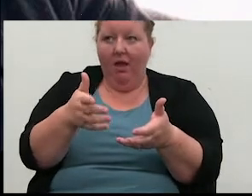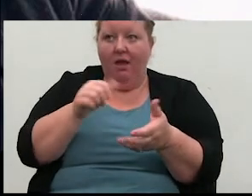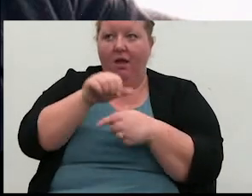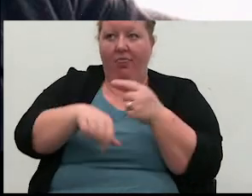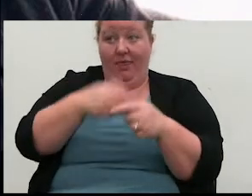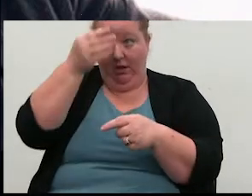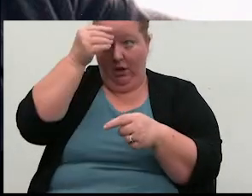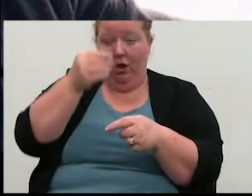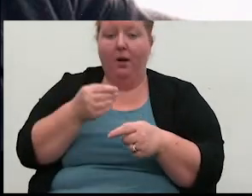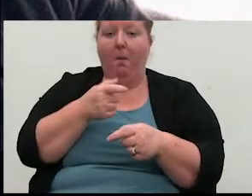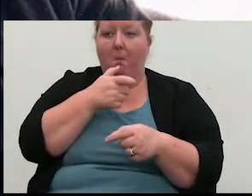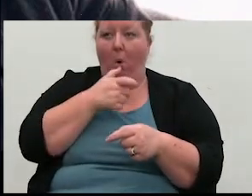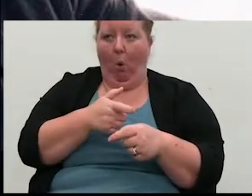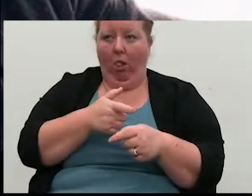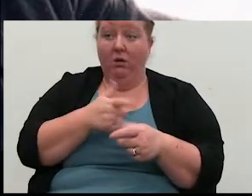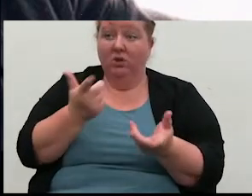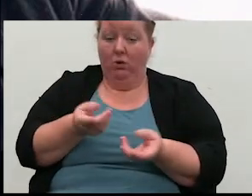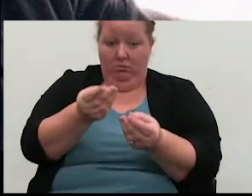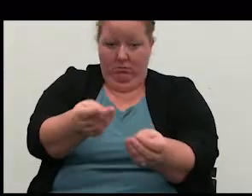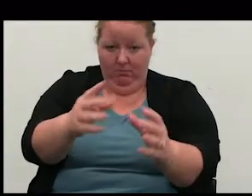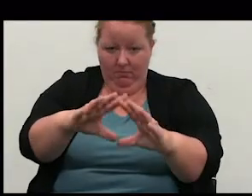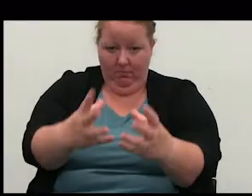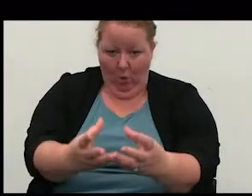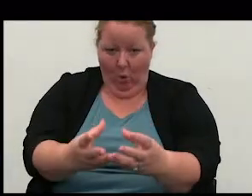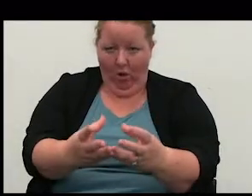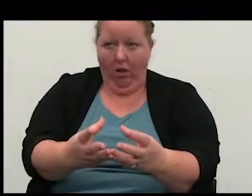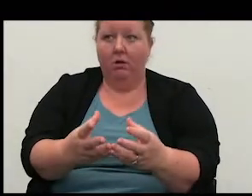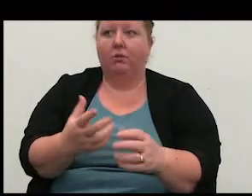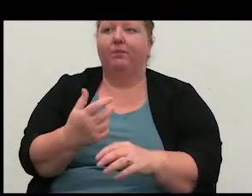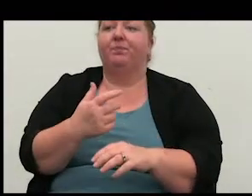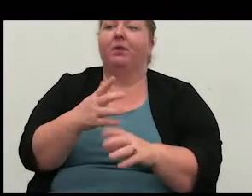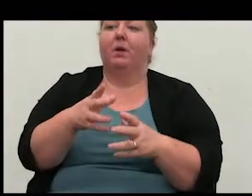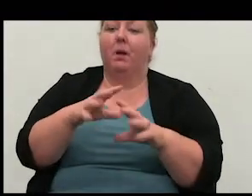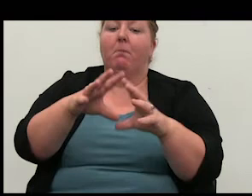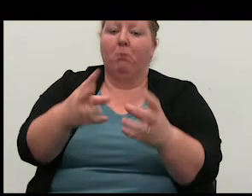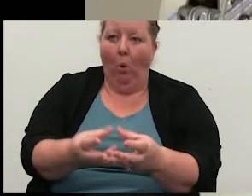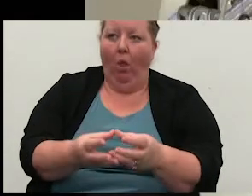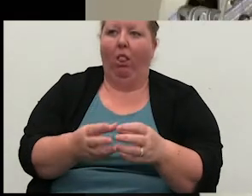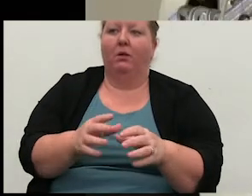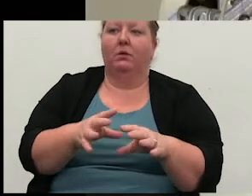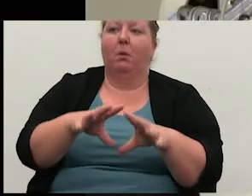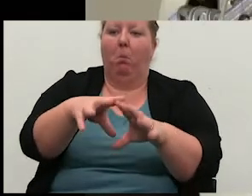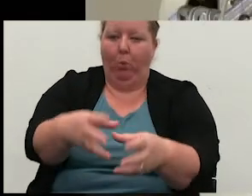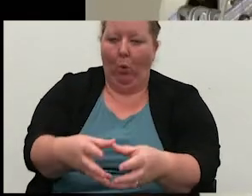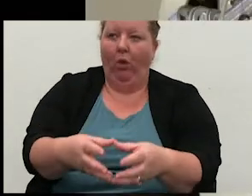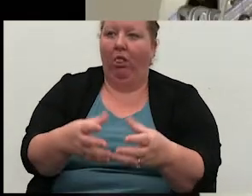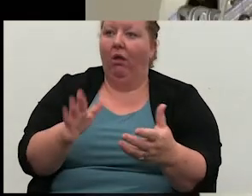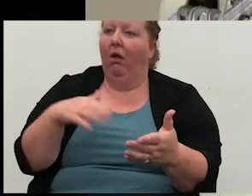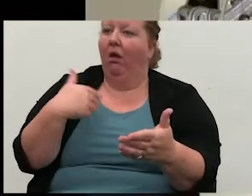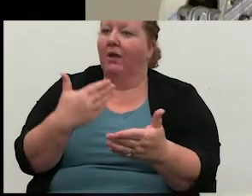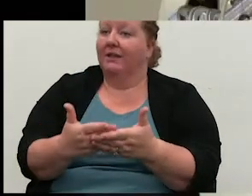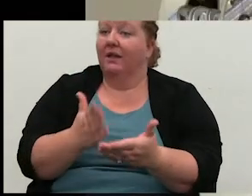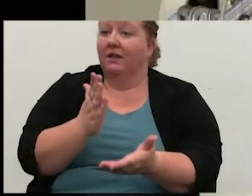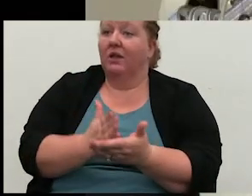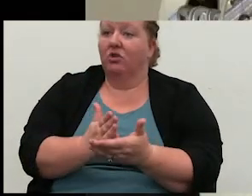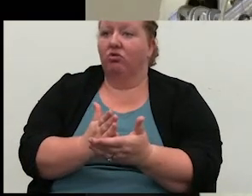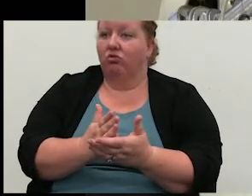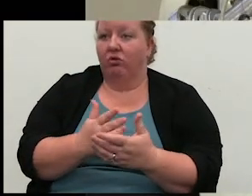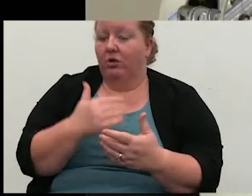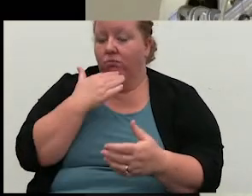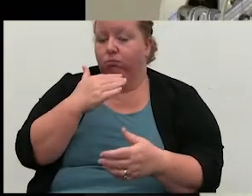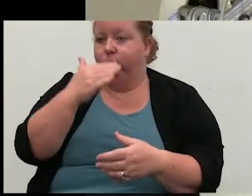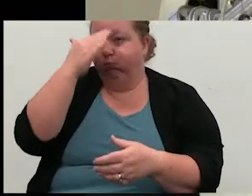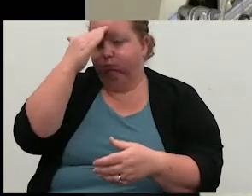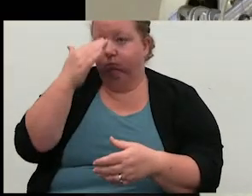to say ball. So you just keep giving it the ball, red ball, give it a ball, until it's really sick of getting given